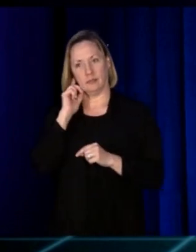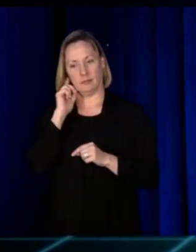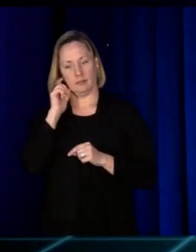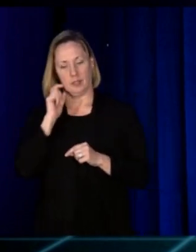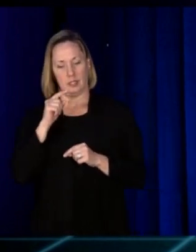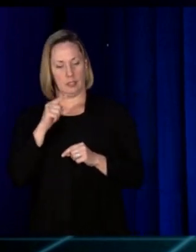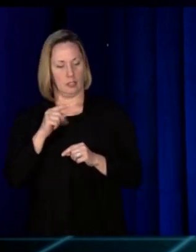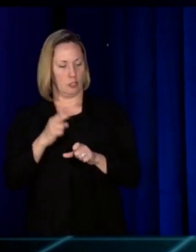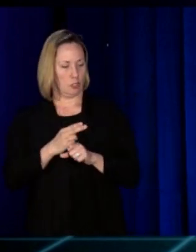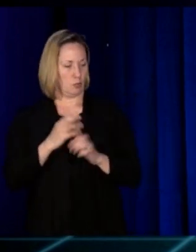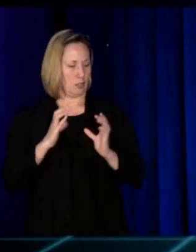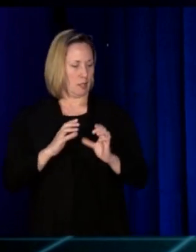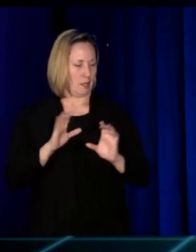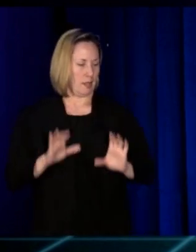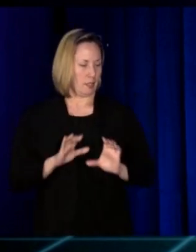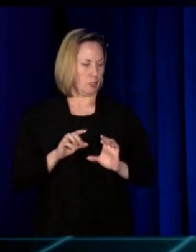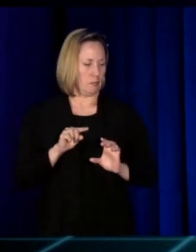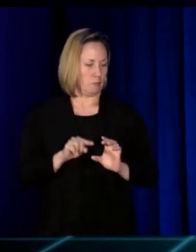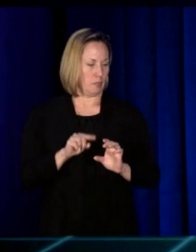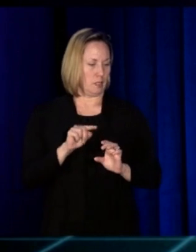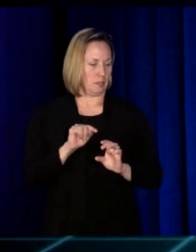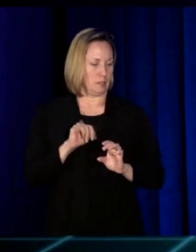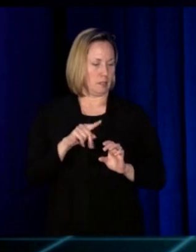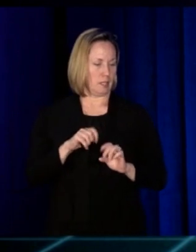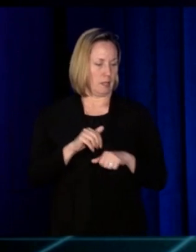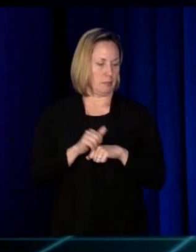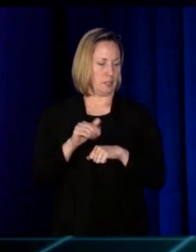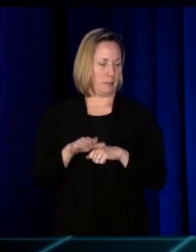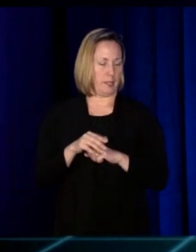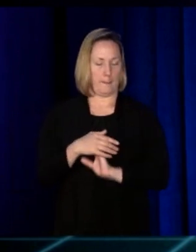client, action, button type submit.